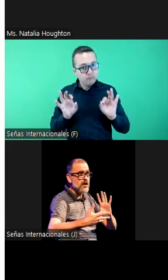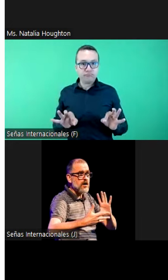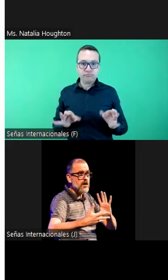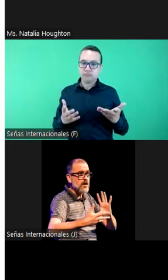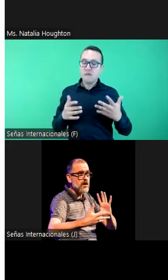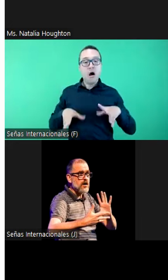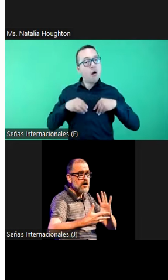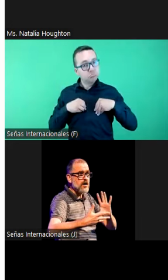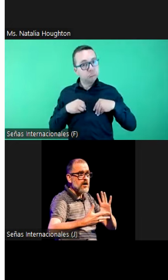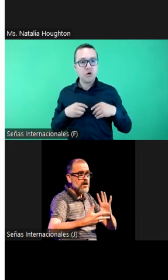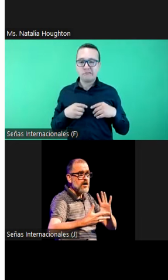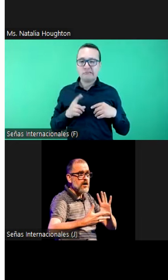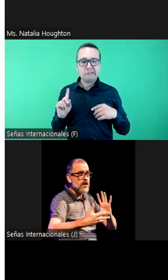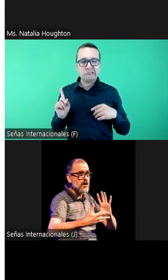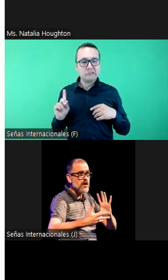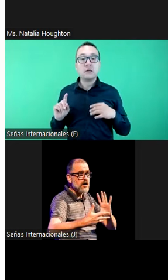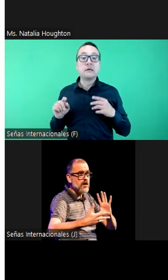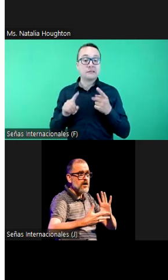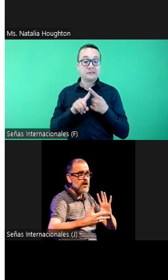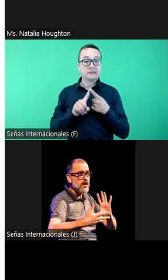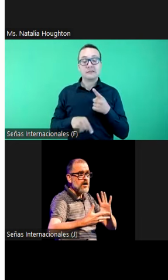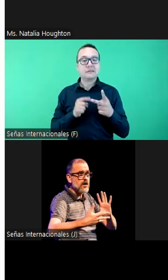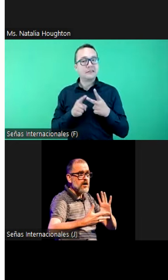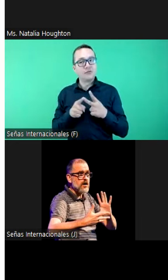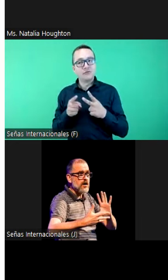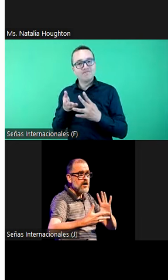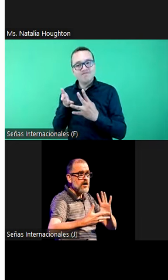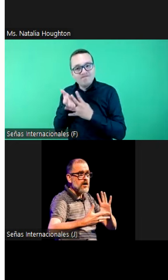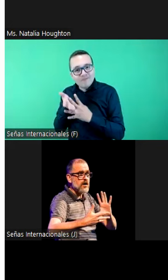acceptability in the first place, and in the second place, accessibility,